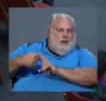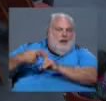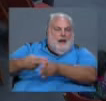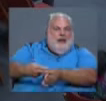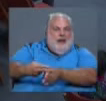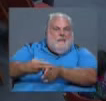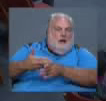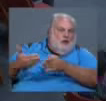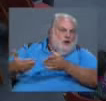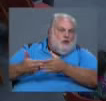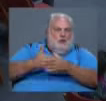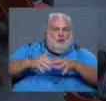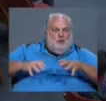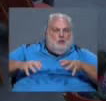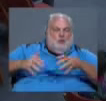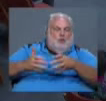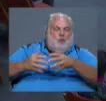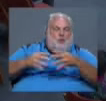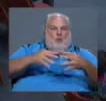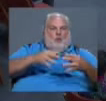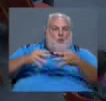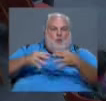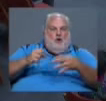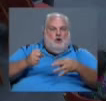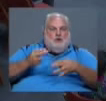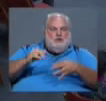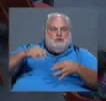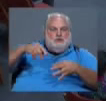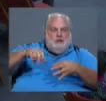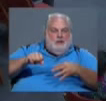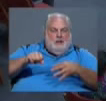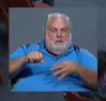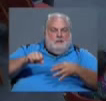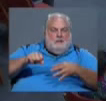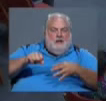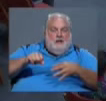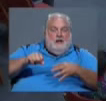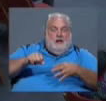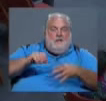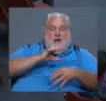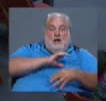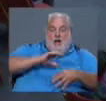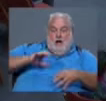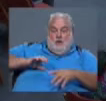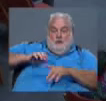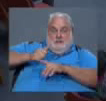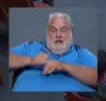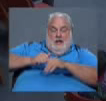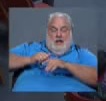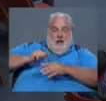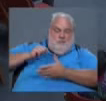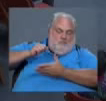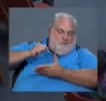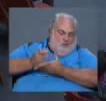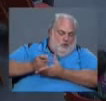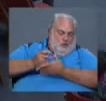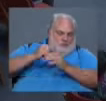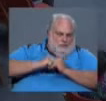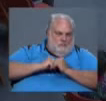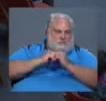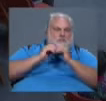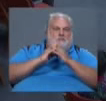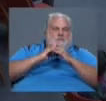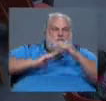a new class of warships that Congress had funded that were going to be built, called the